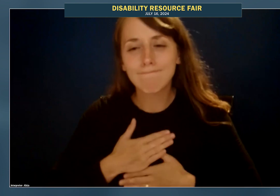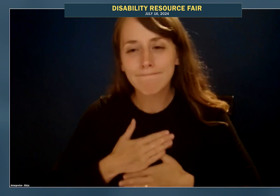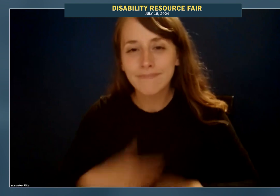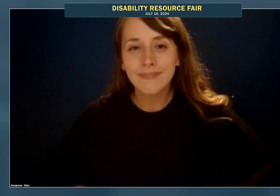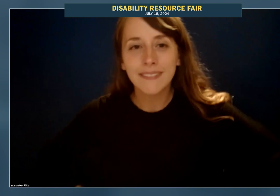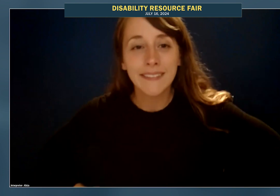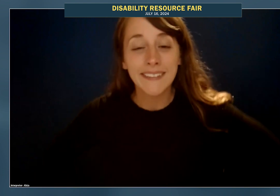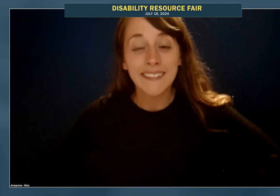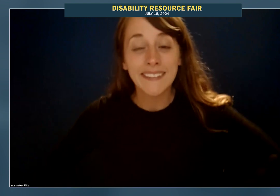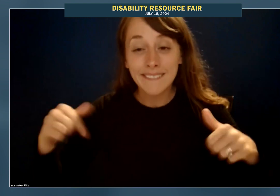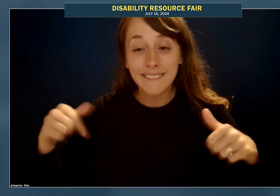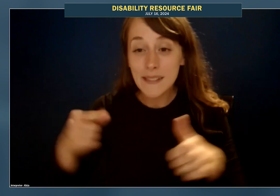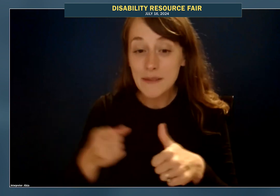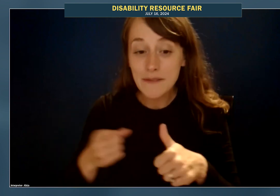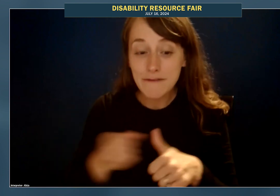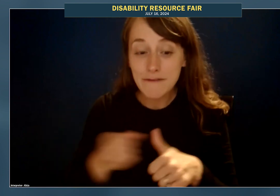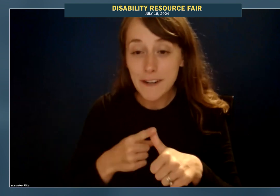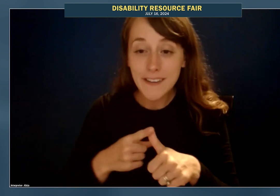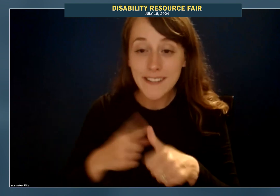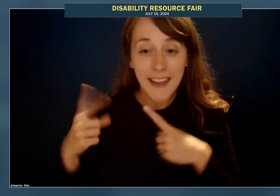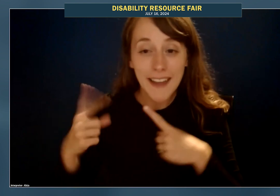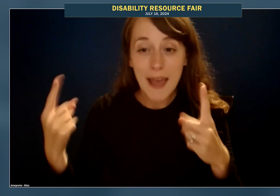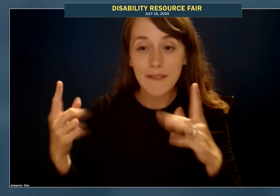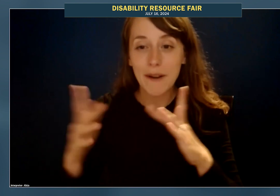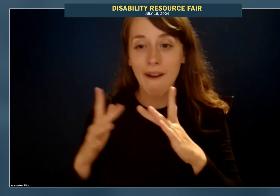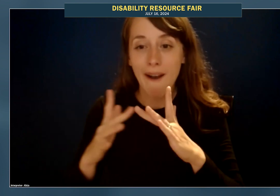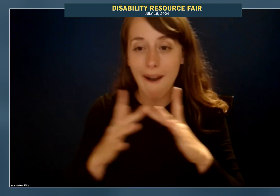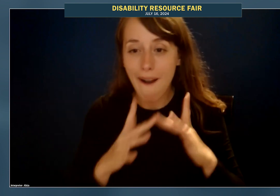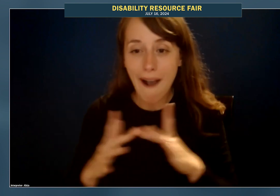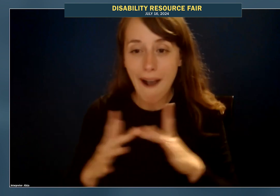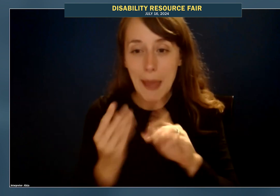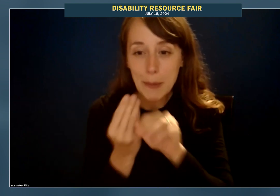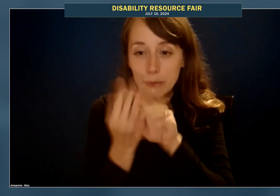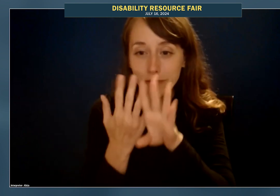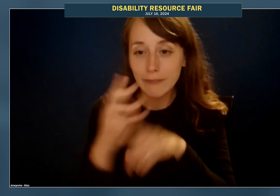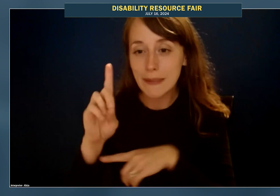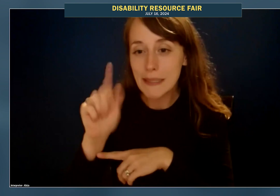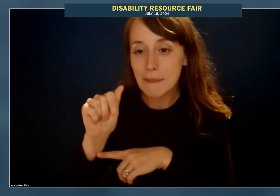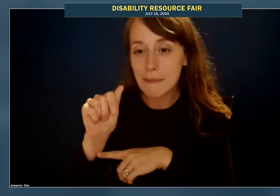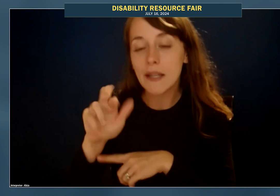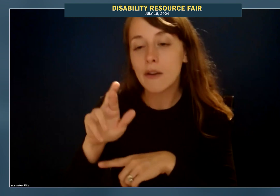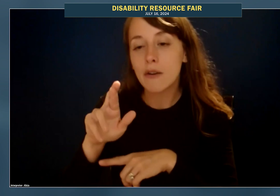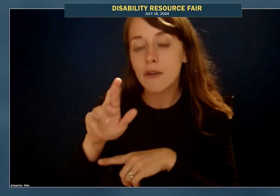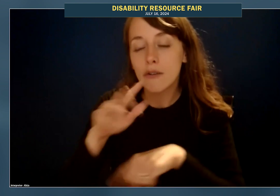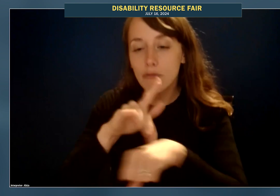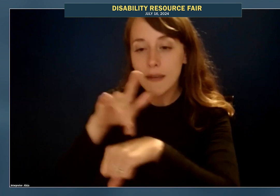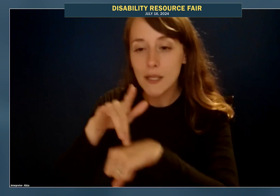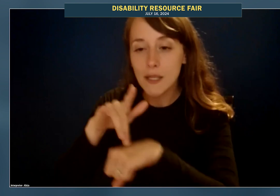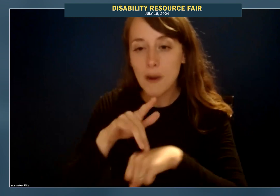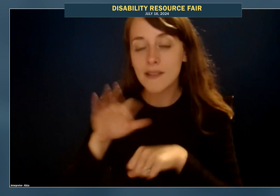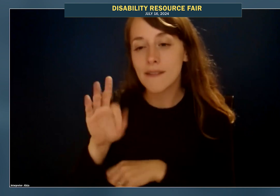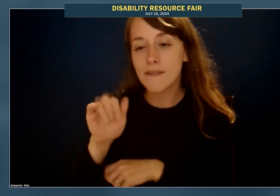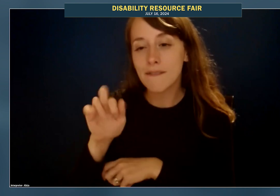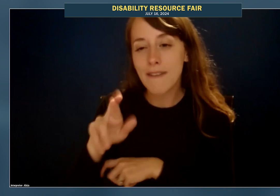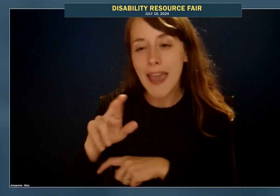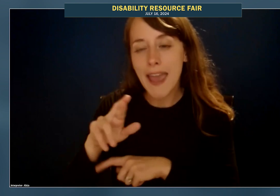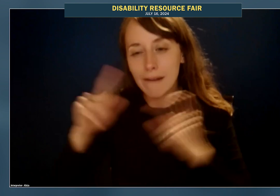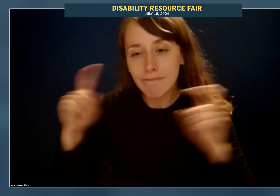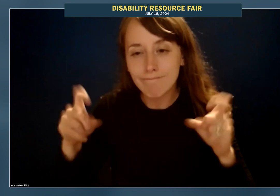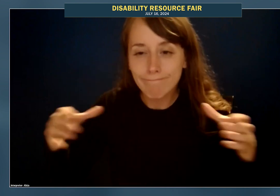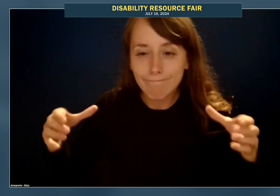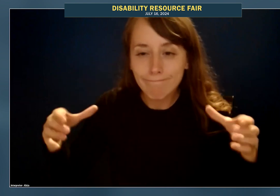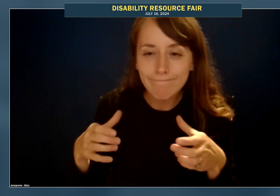at the first online Disability Resource Fair. Thank you to our panelists for being